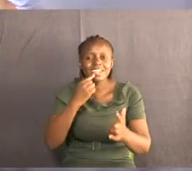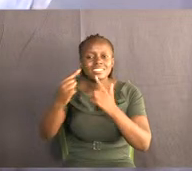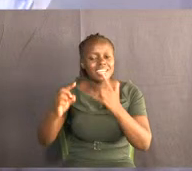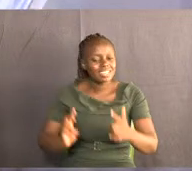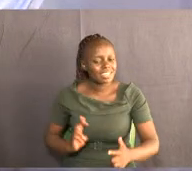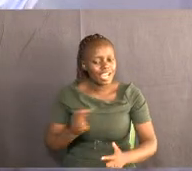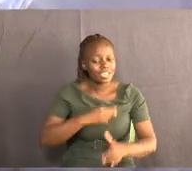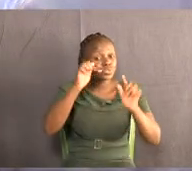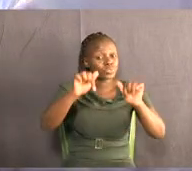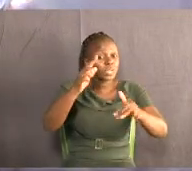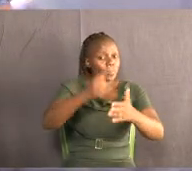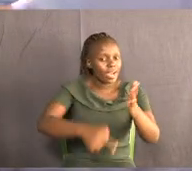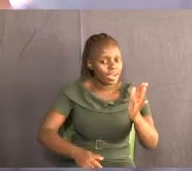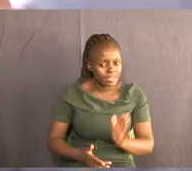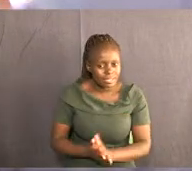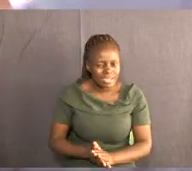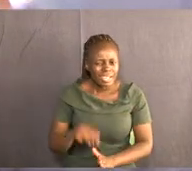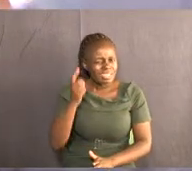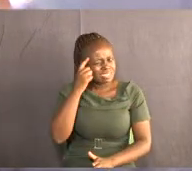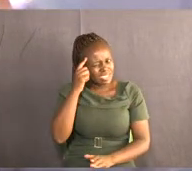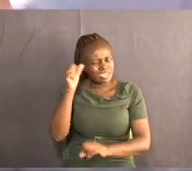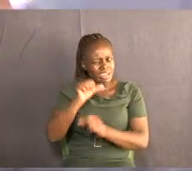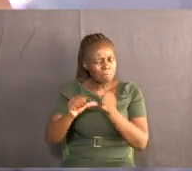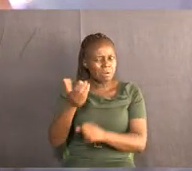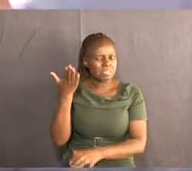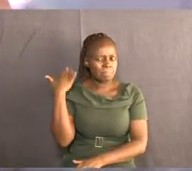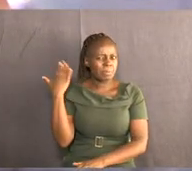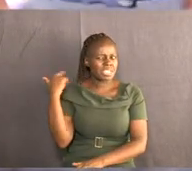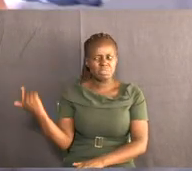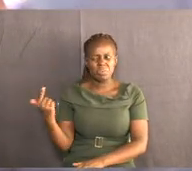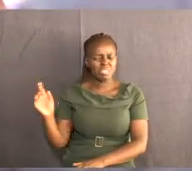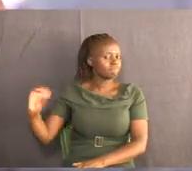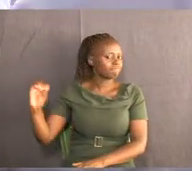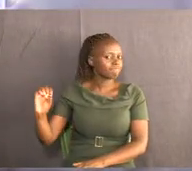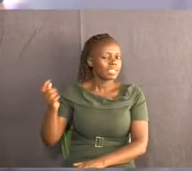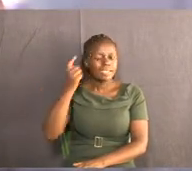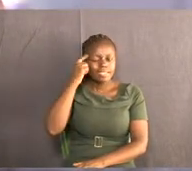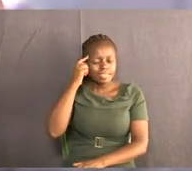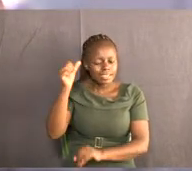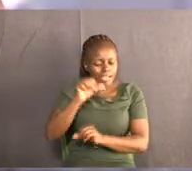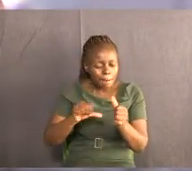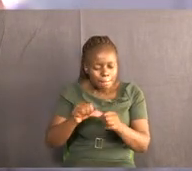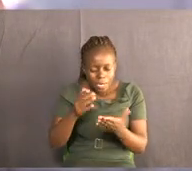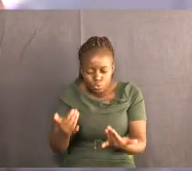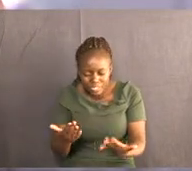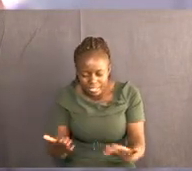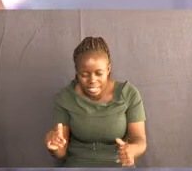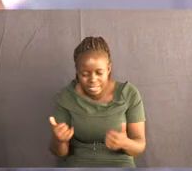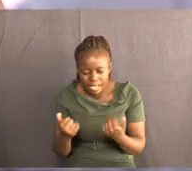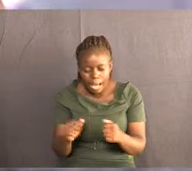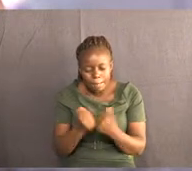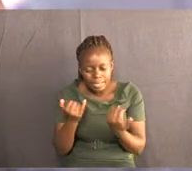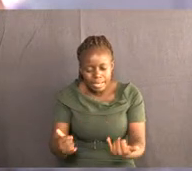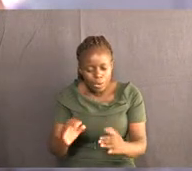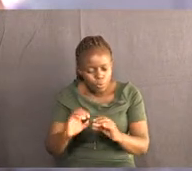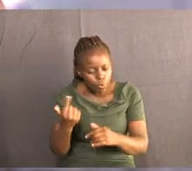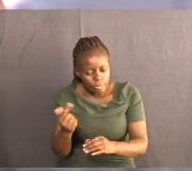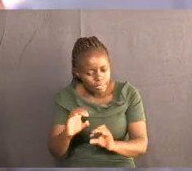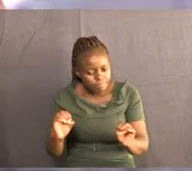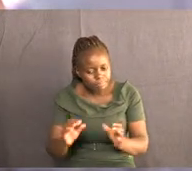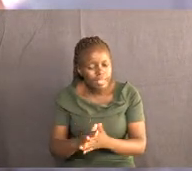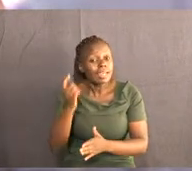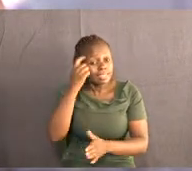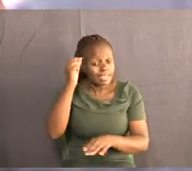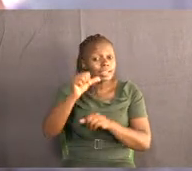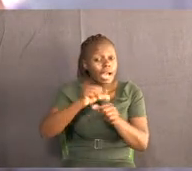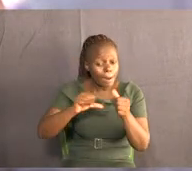us today is that don't think about the past only. Don't think about the present only. Also think about the future. That the